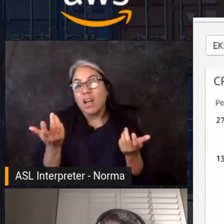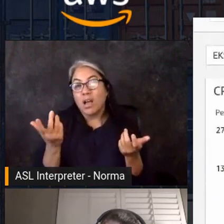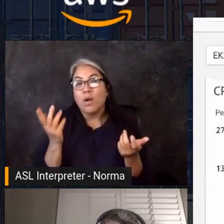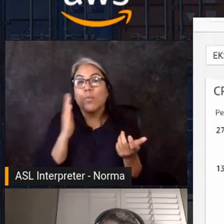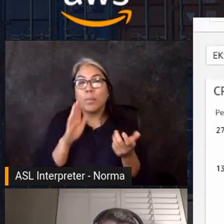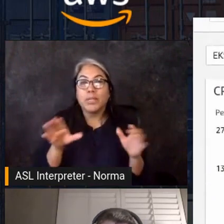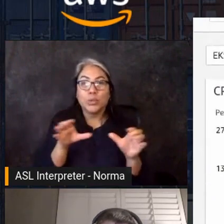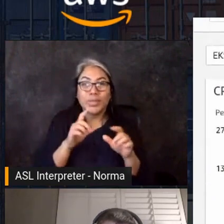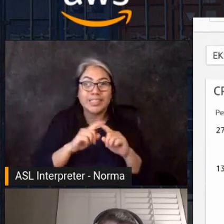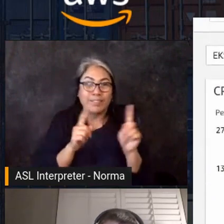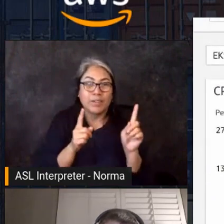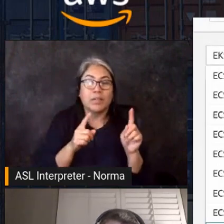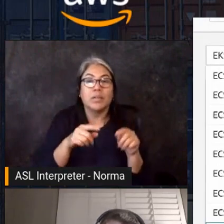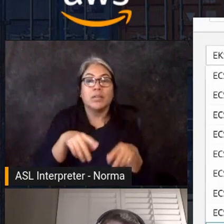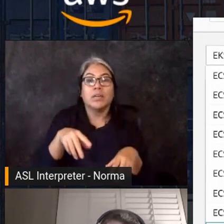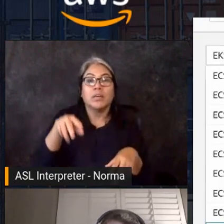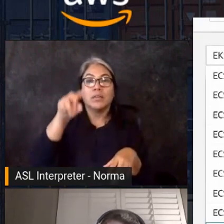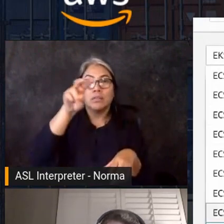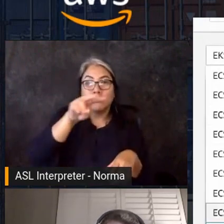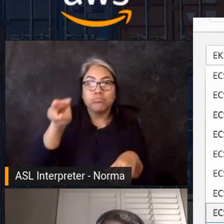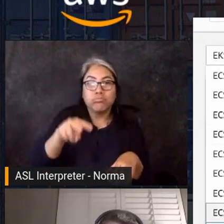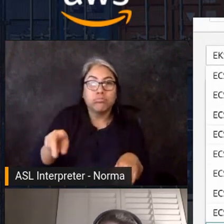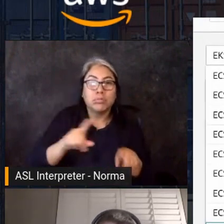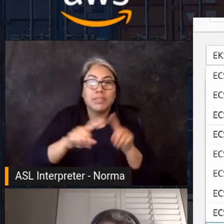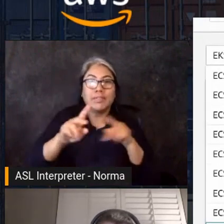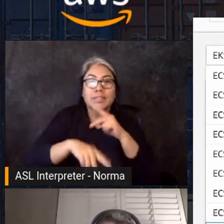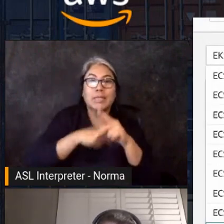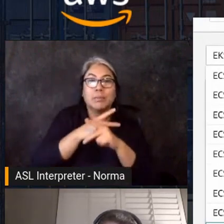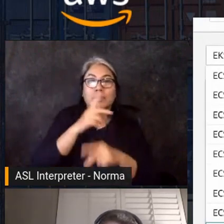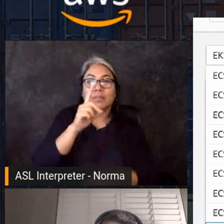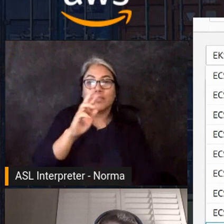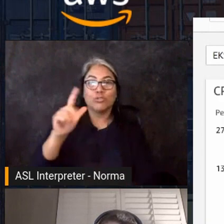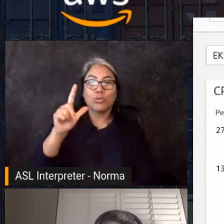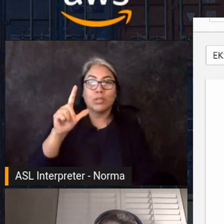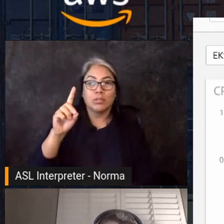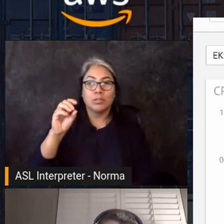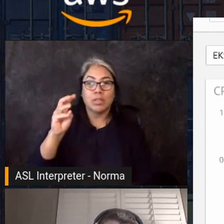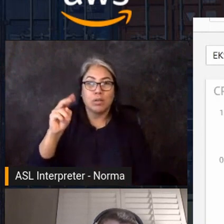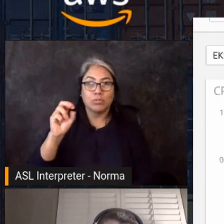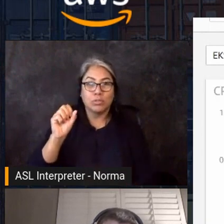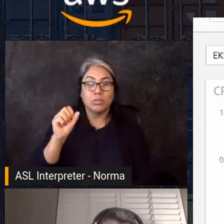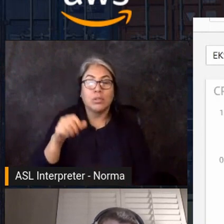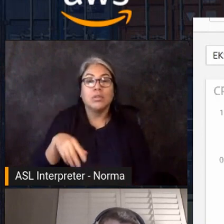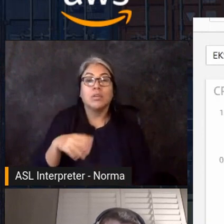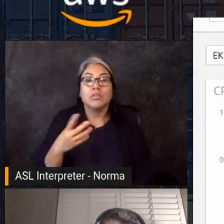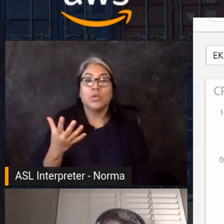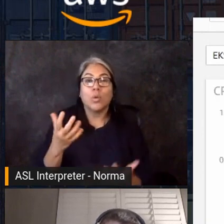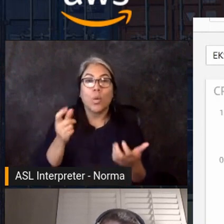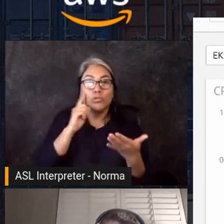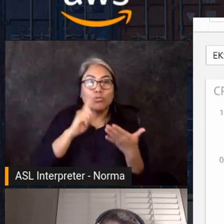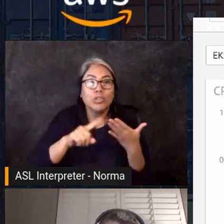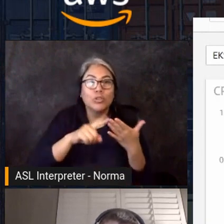at different types of drill downs. So instead of EKS clusters, maybe I want to take a look at the different namespaces here.